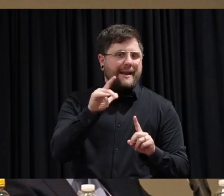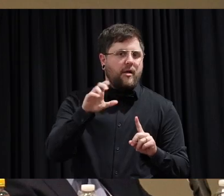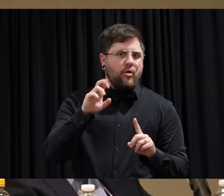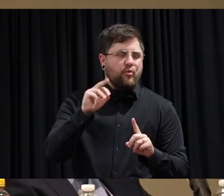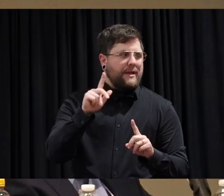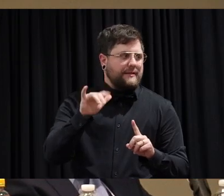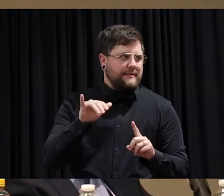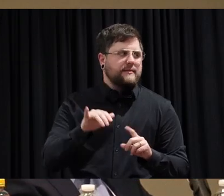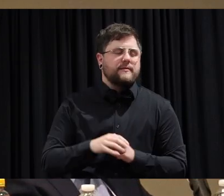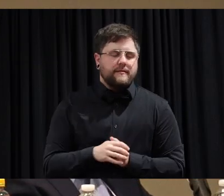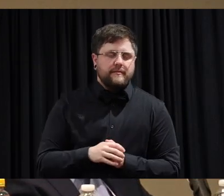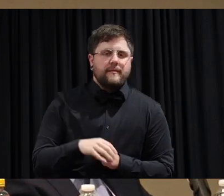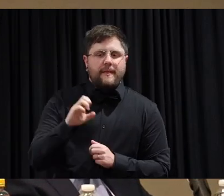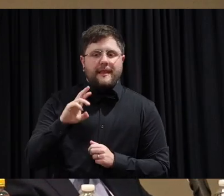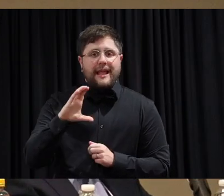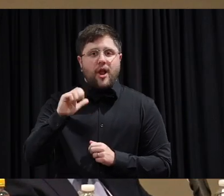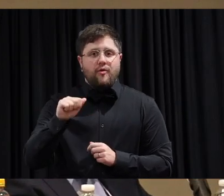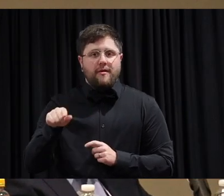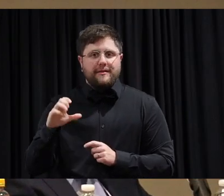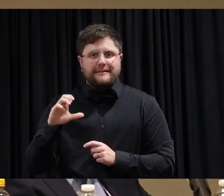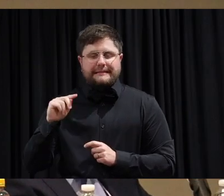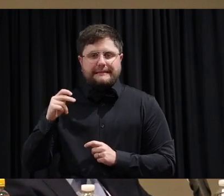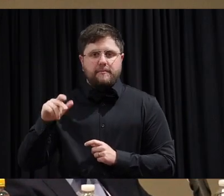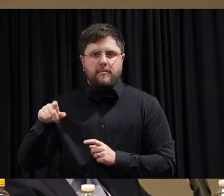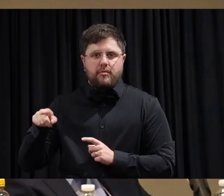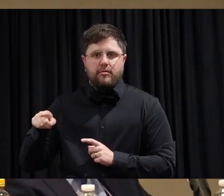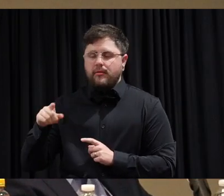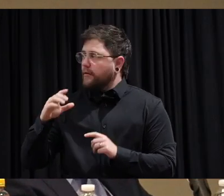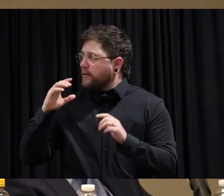Erica C. People, President of Housing Kent.